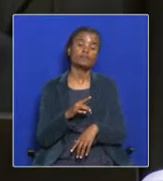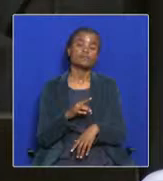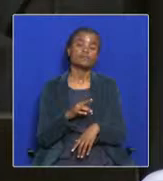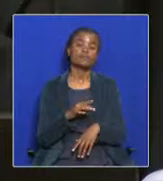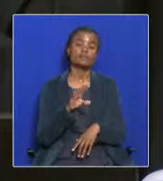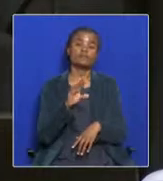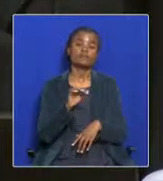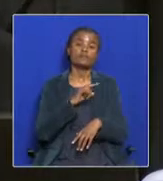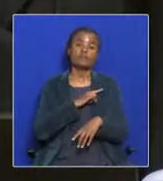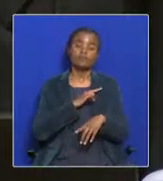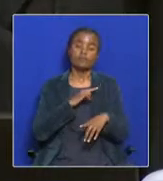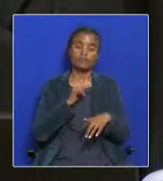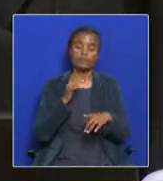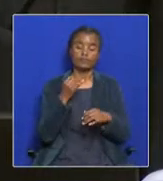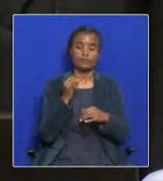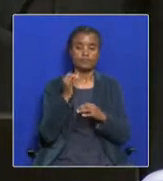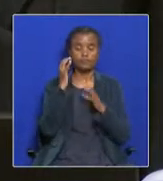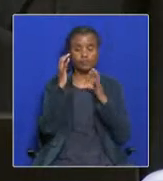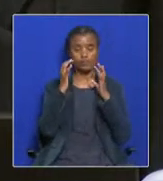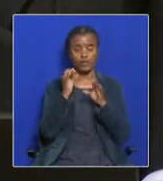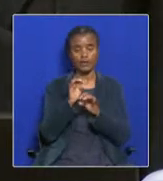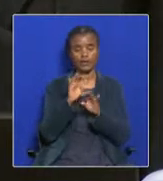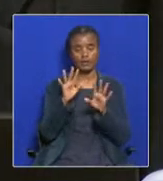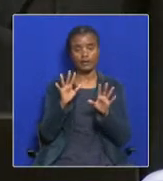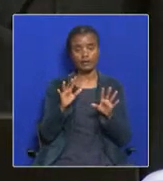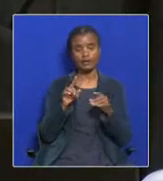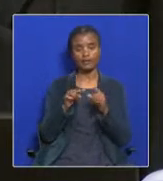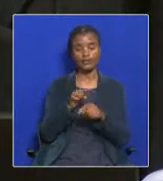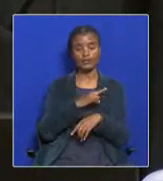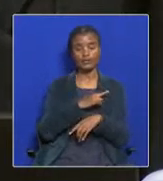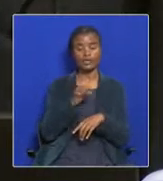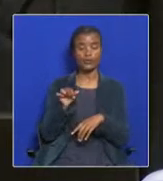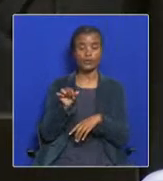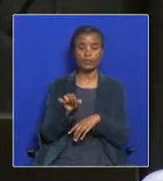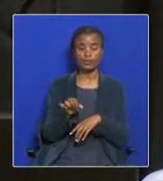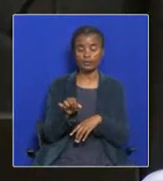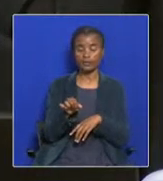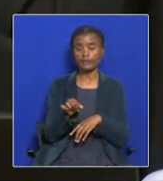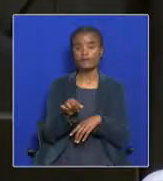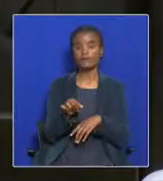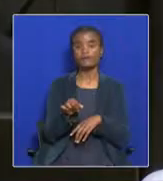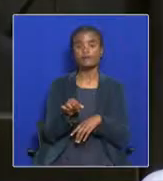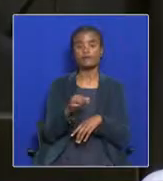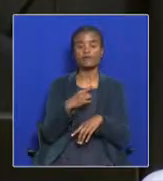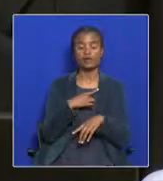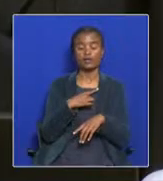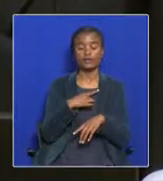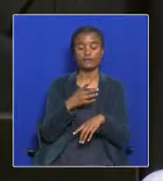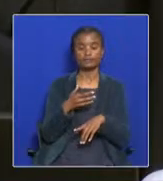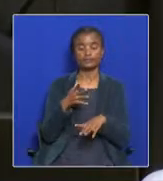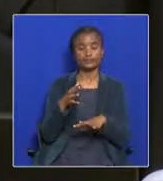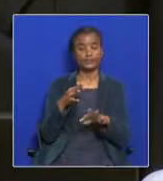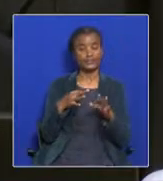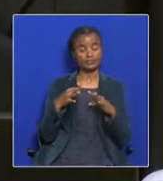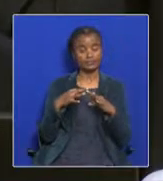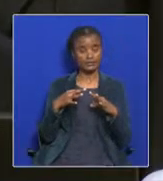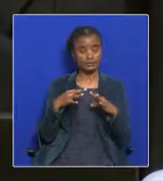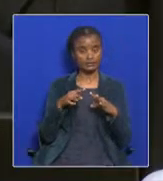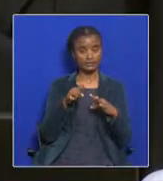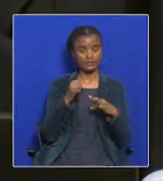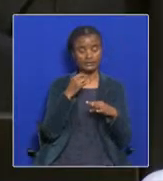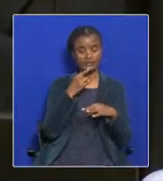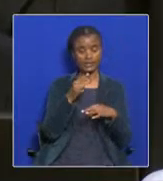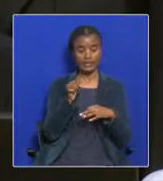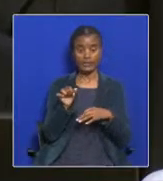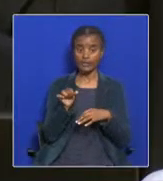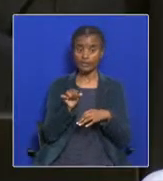confused and not clear about why you would go back is because in the way that you explain your return there and what you did